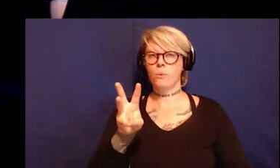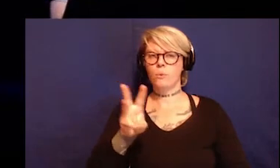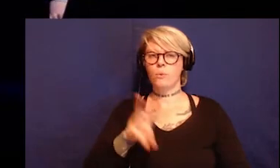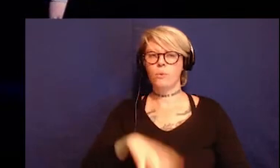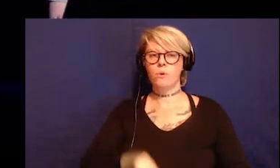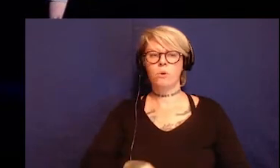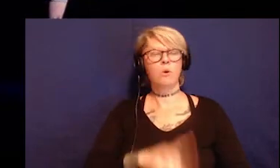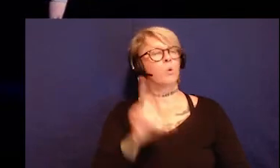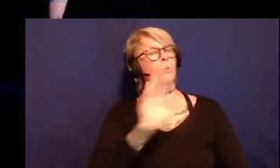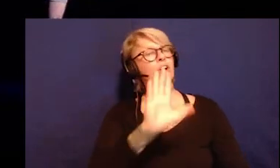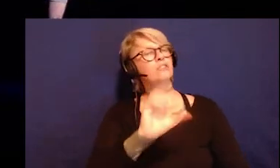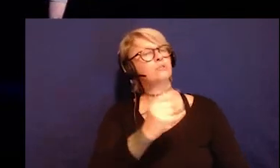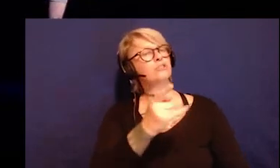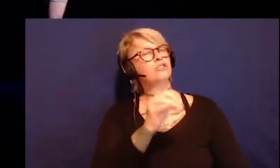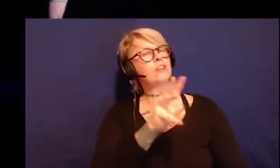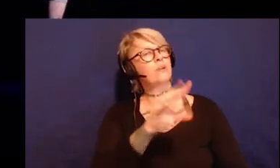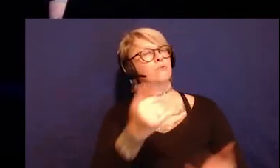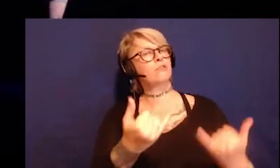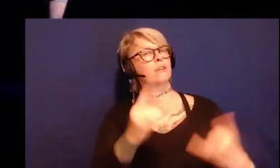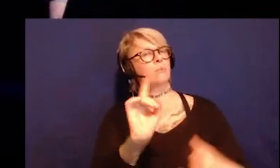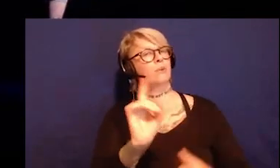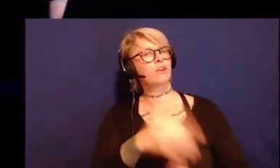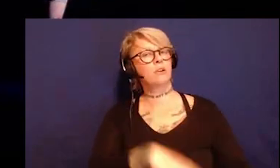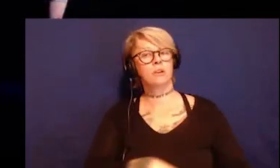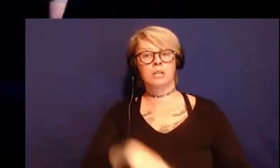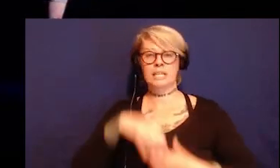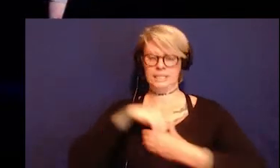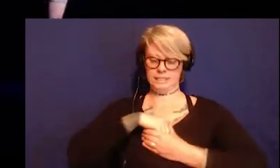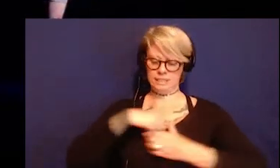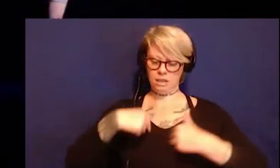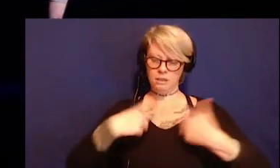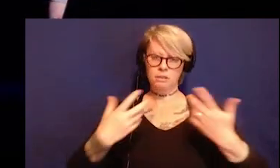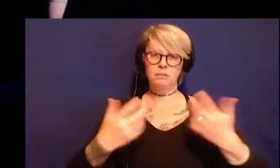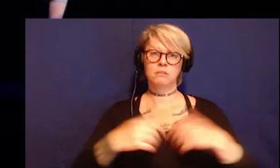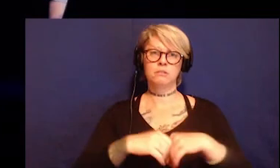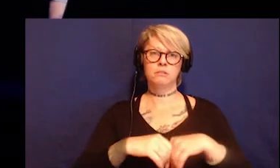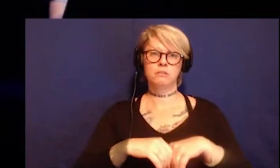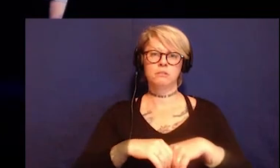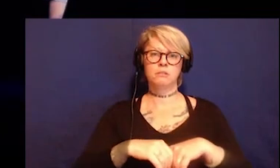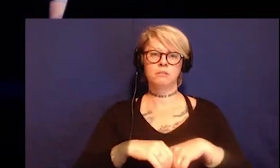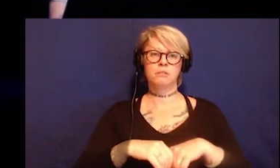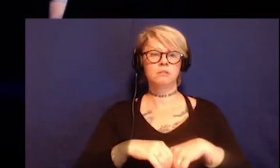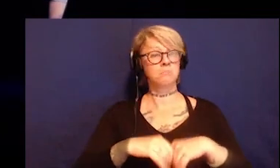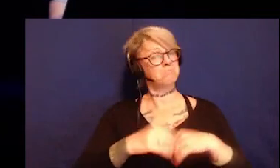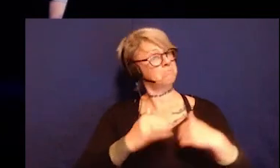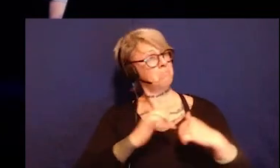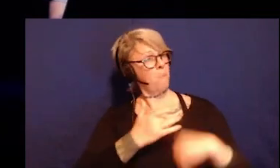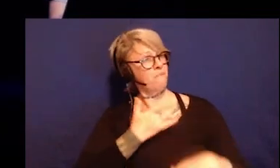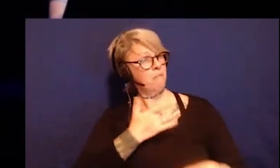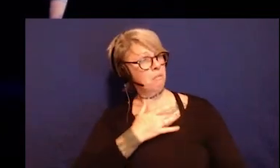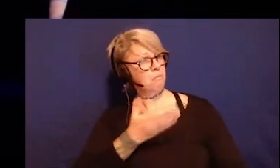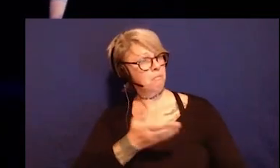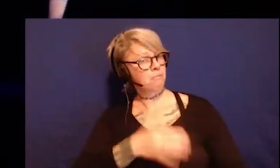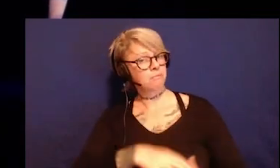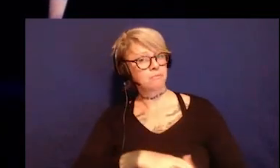Where is your shadow right now? It's inside me. How does that make you feel?